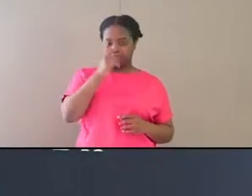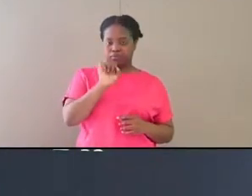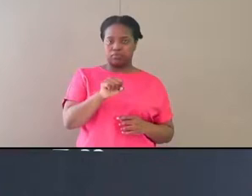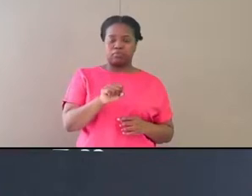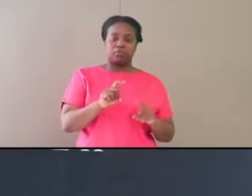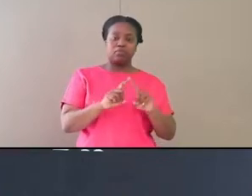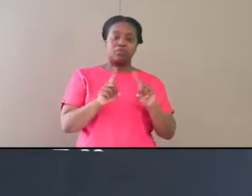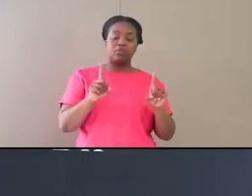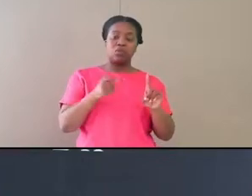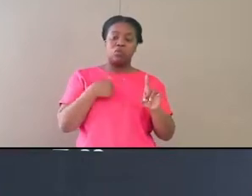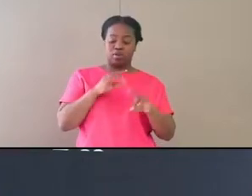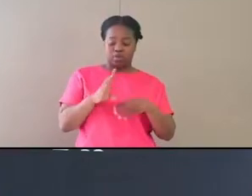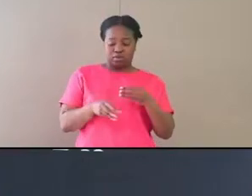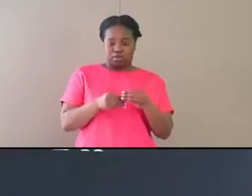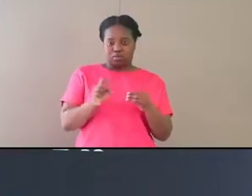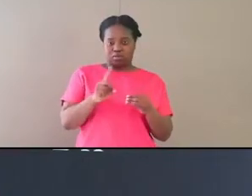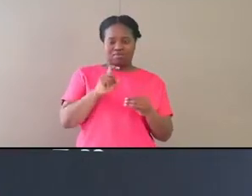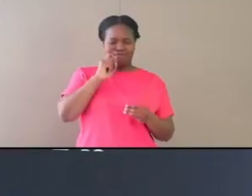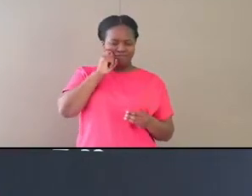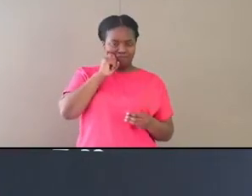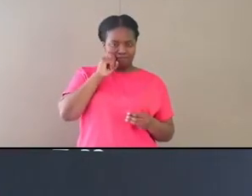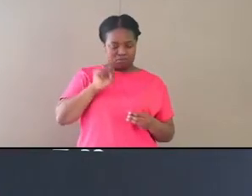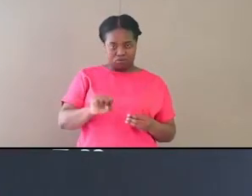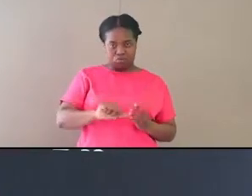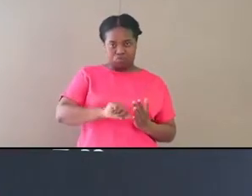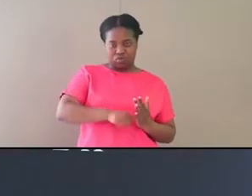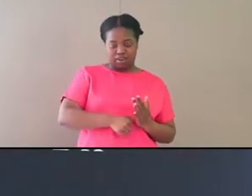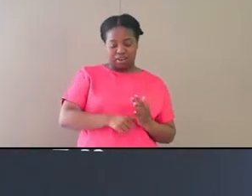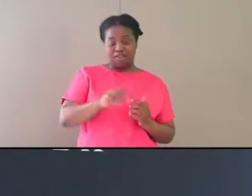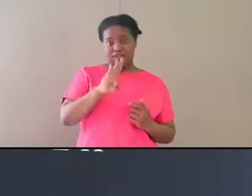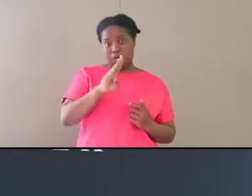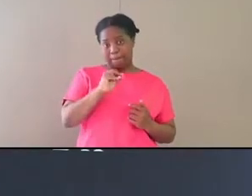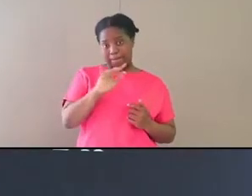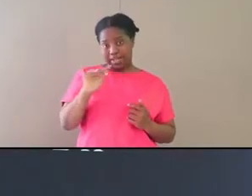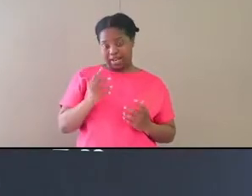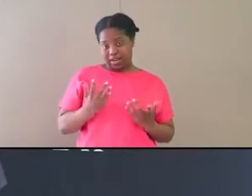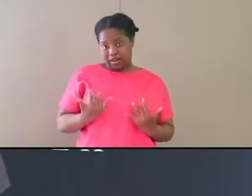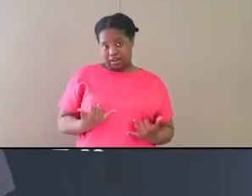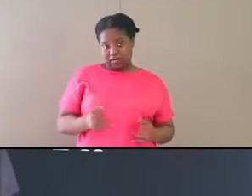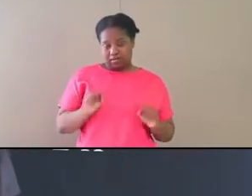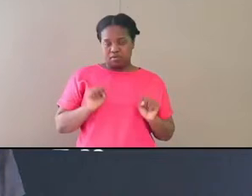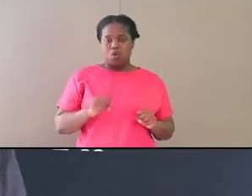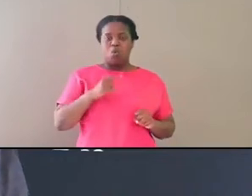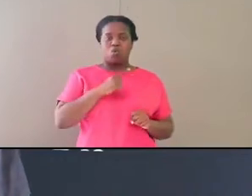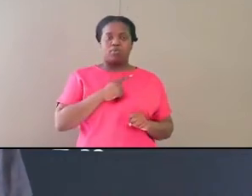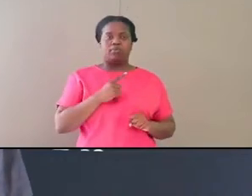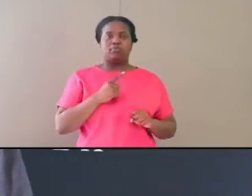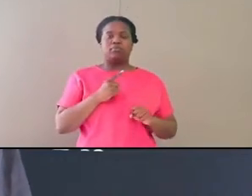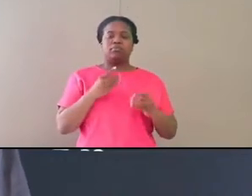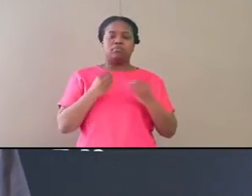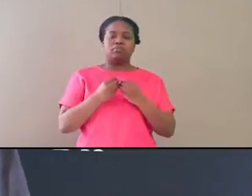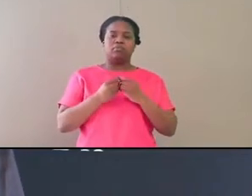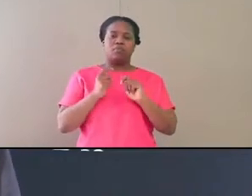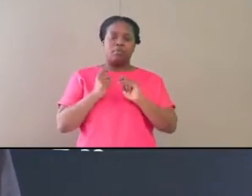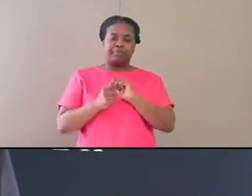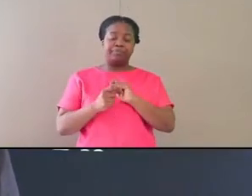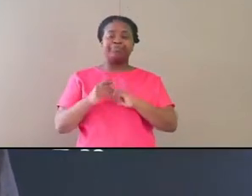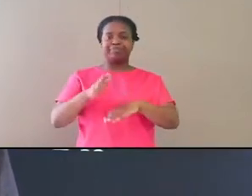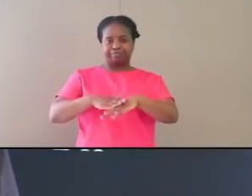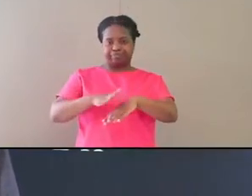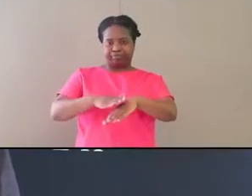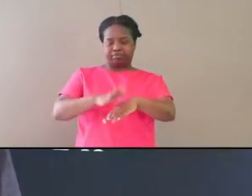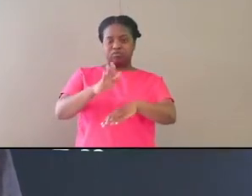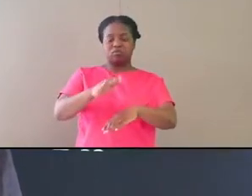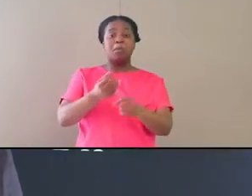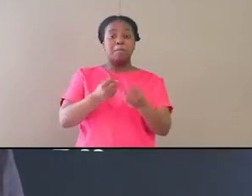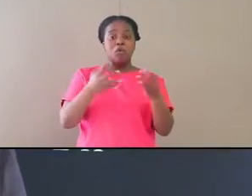also want to say that on the old age grant, while it's only four million, currently, because of the changing demographic profile, it's going to increase those